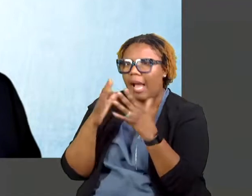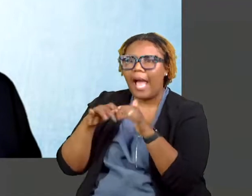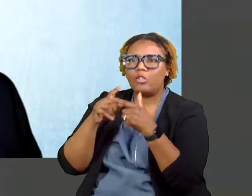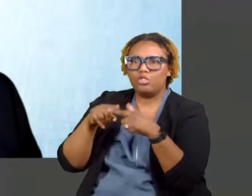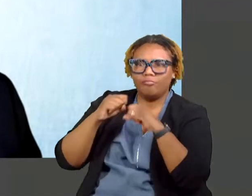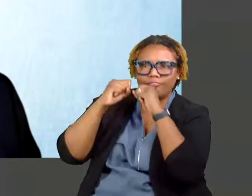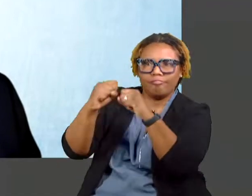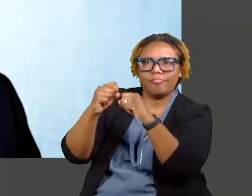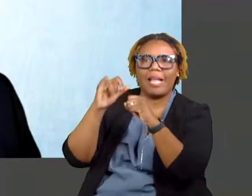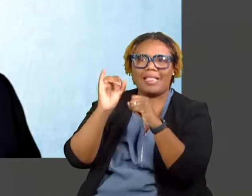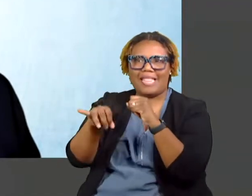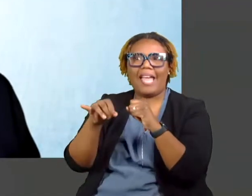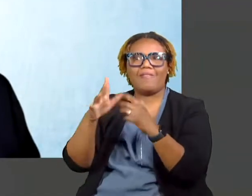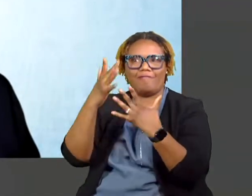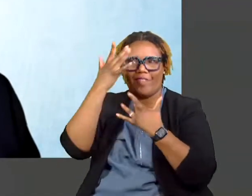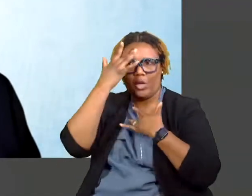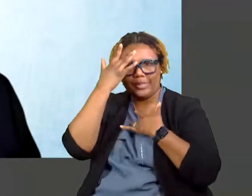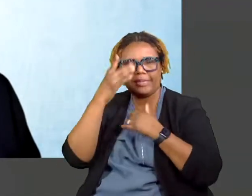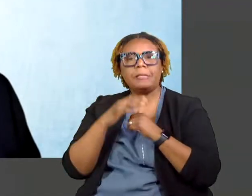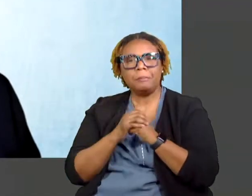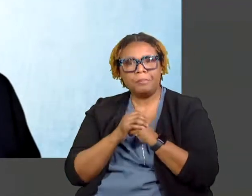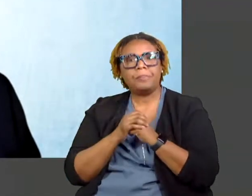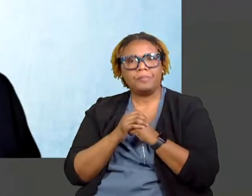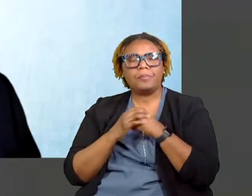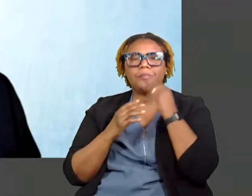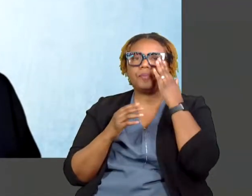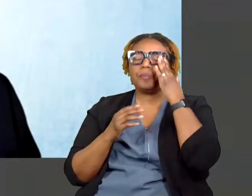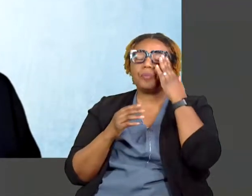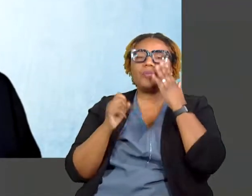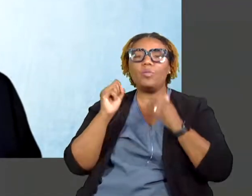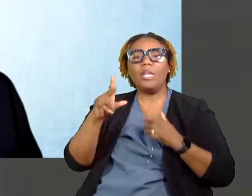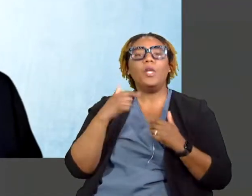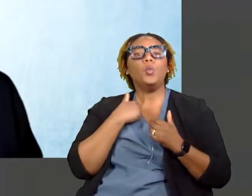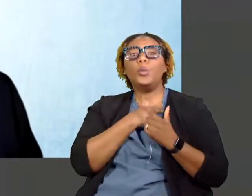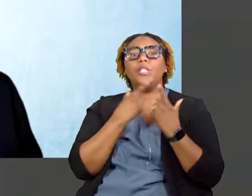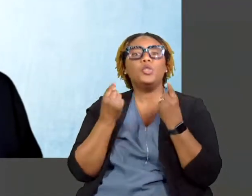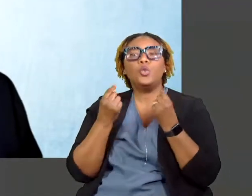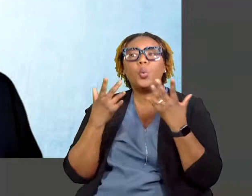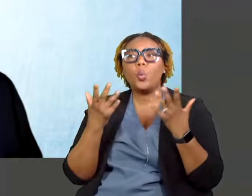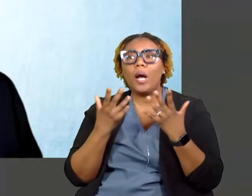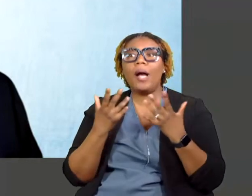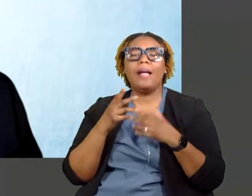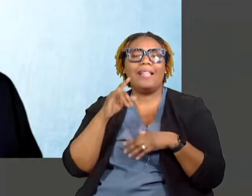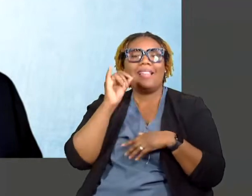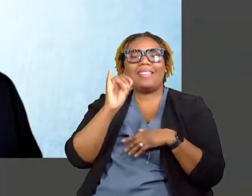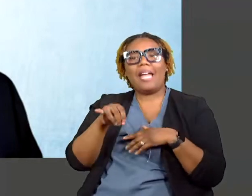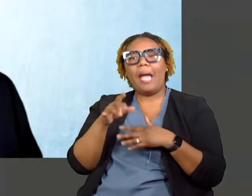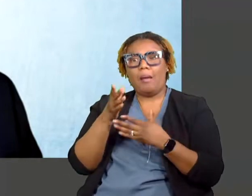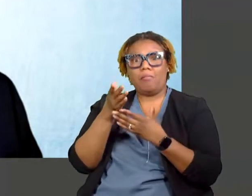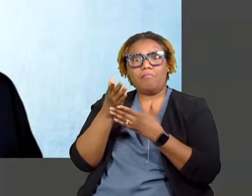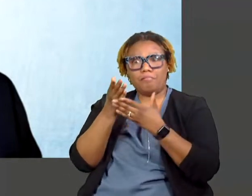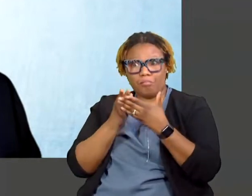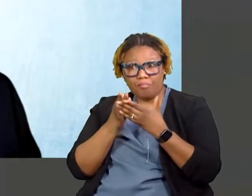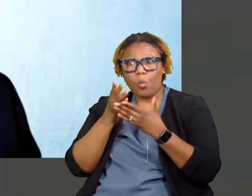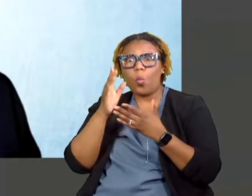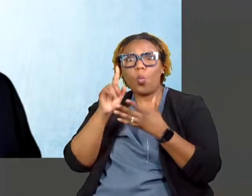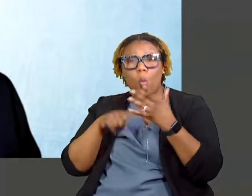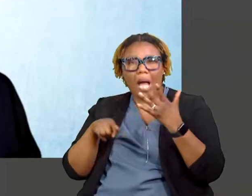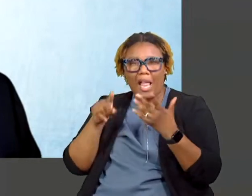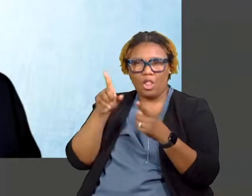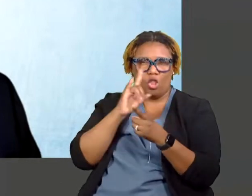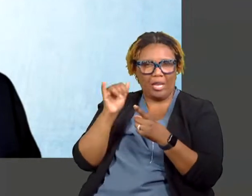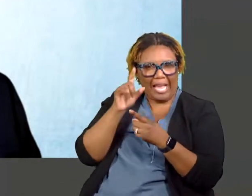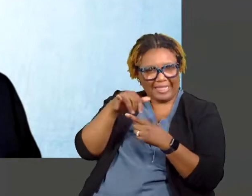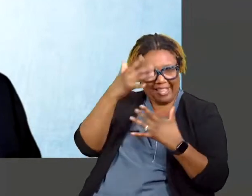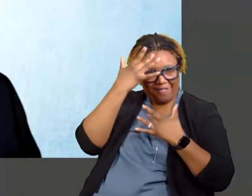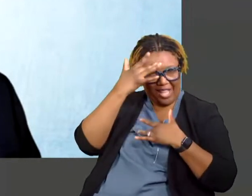when I say building blocks, what I'm talking about are really 2 things. First, that piece that mimics the shape of the virus, so that when a person